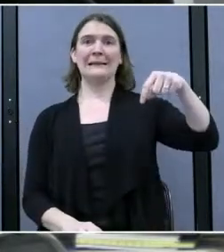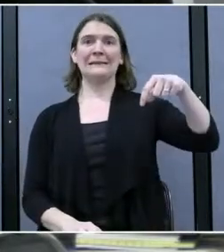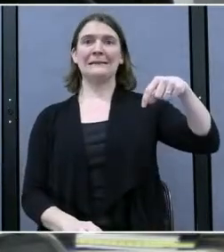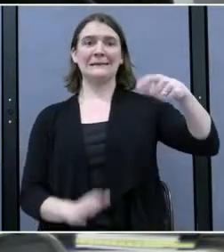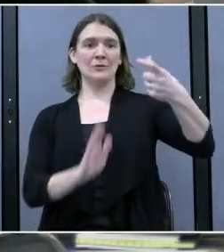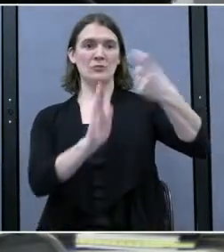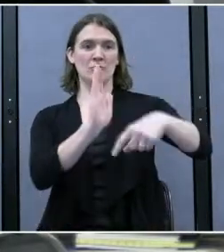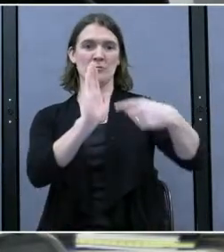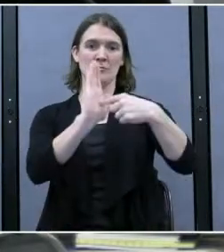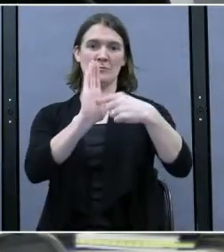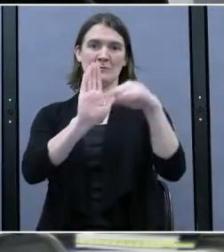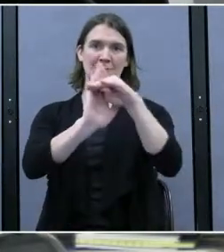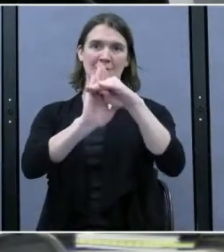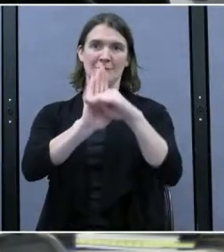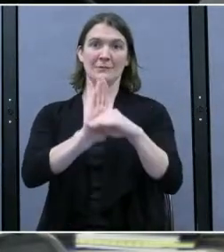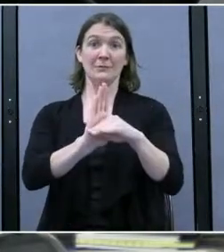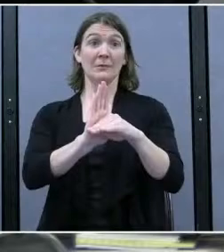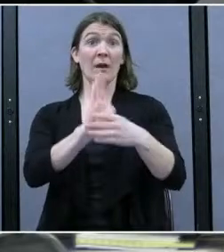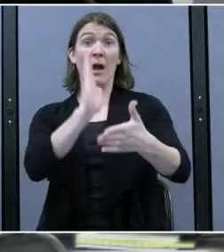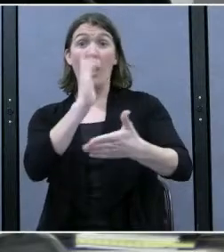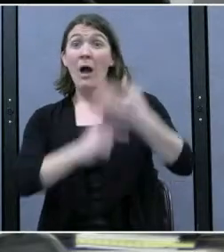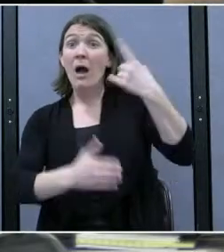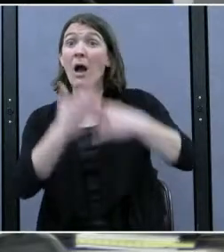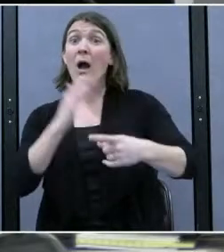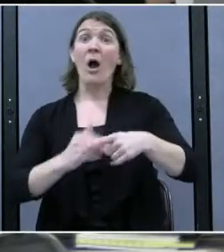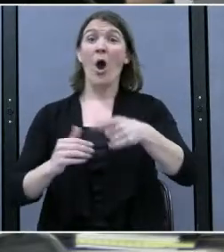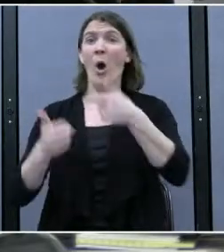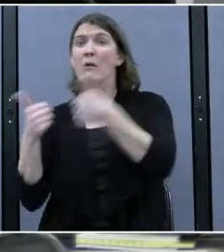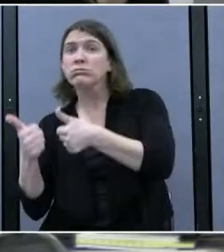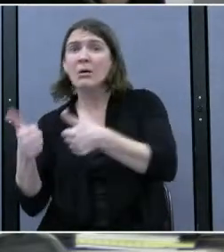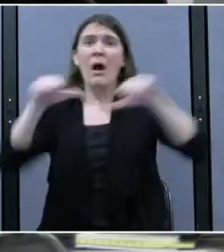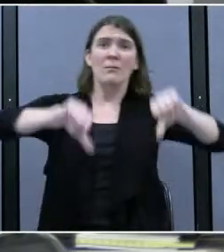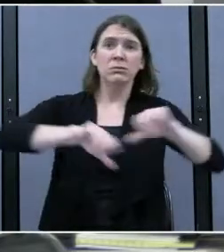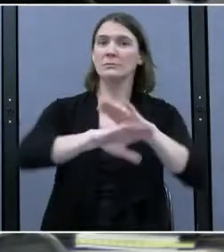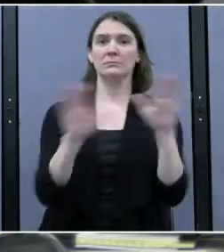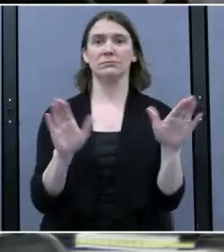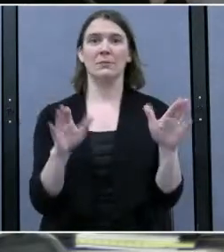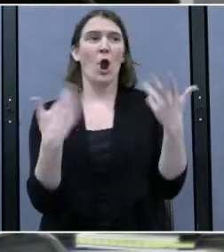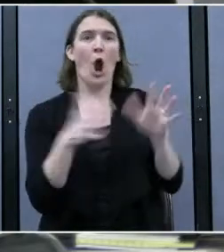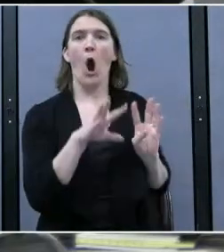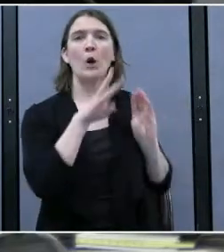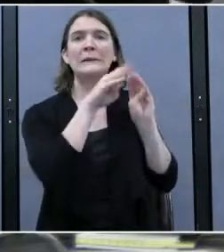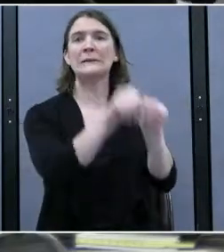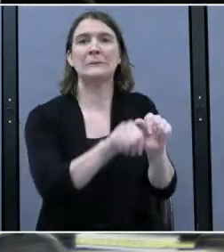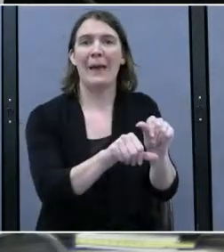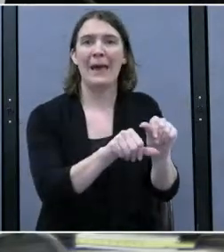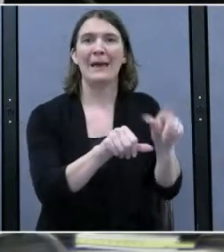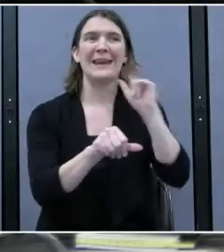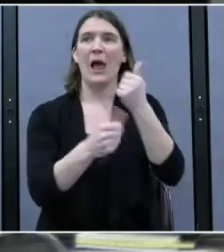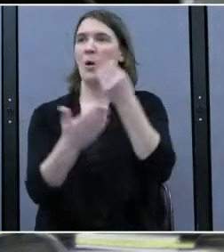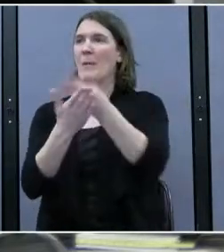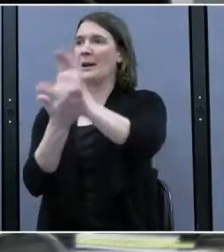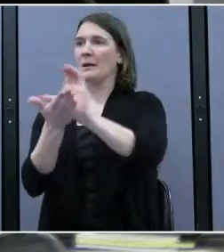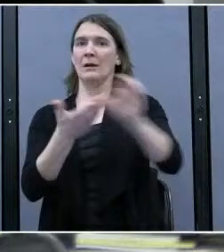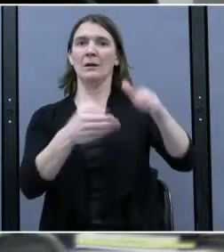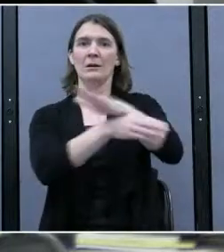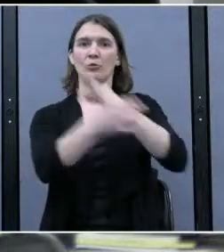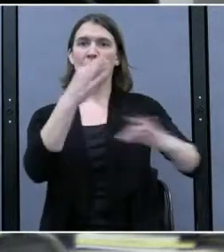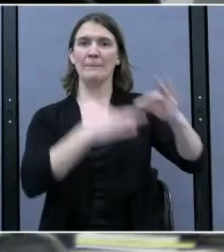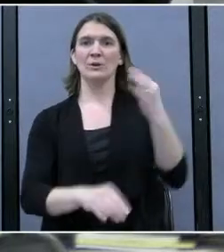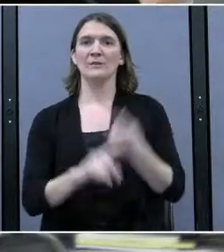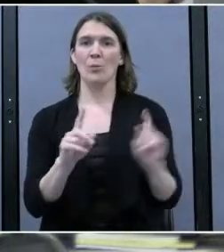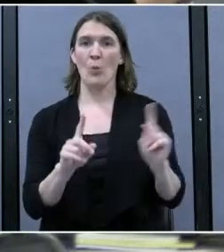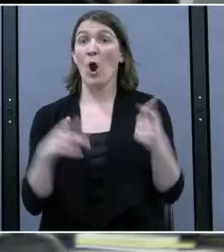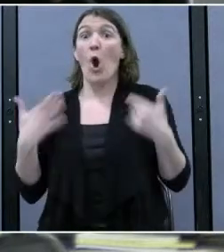an article that debates these particular expenditures. Those were decided by the select board and already